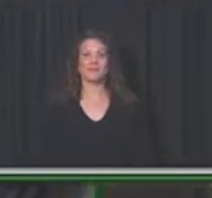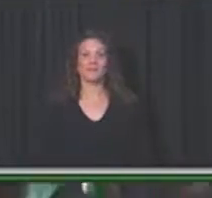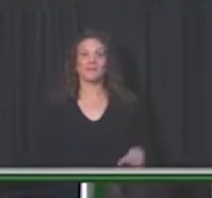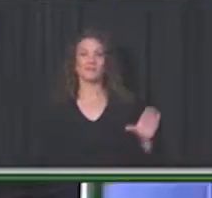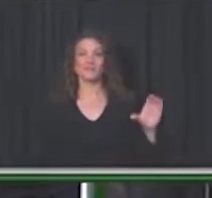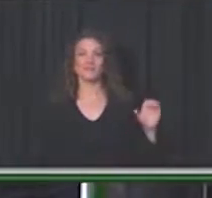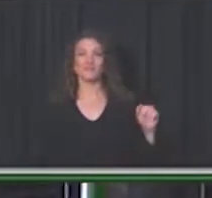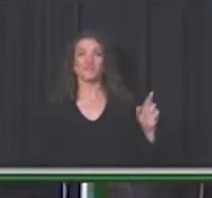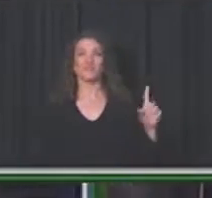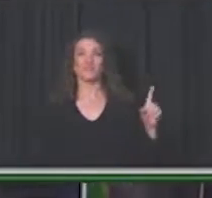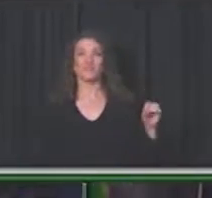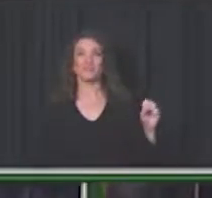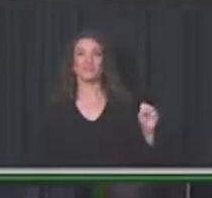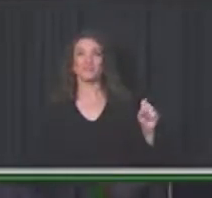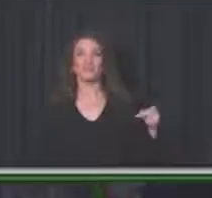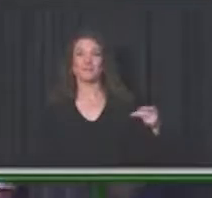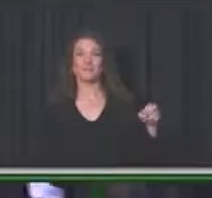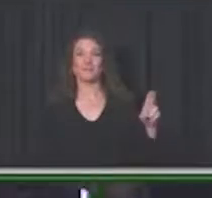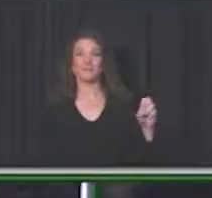Carlos Telez.